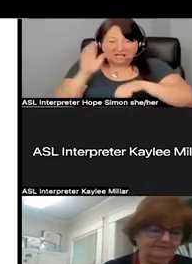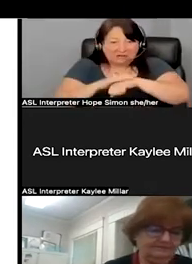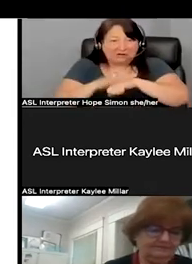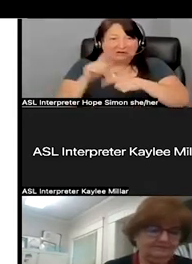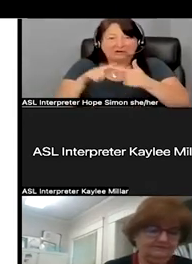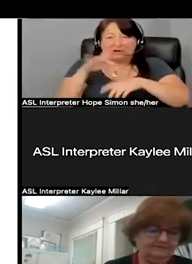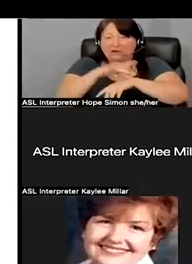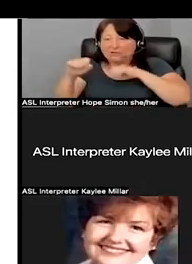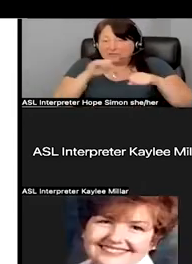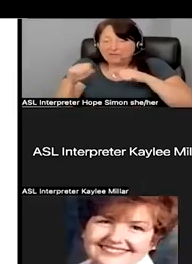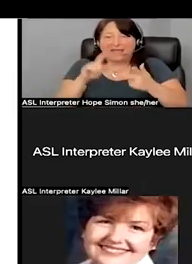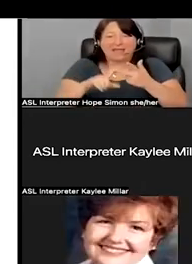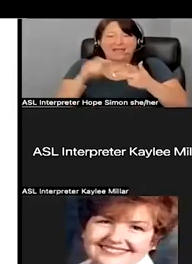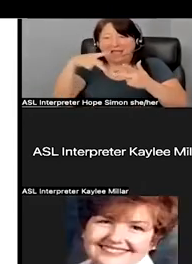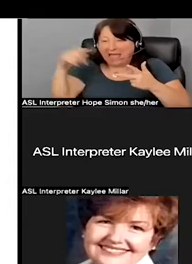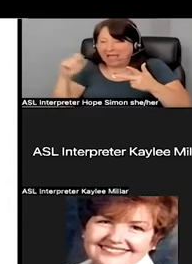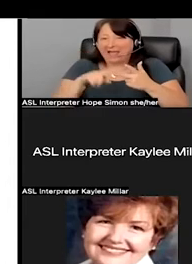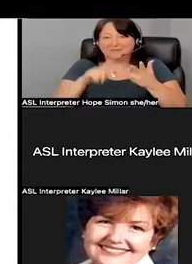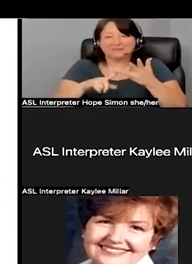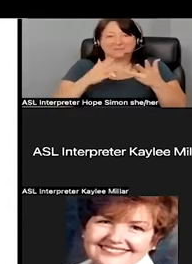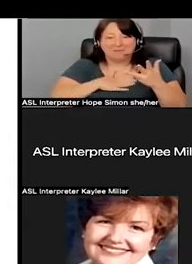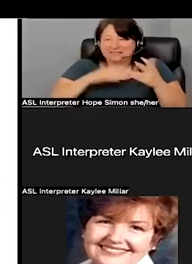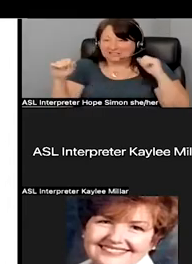My Shake, and the apps. Any questions about that?